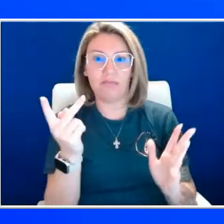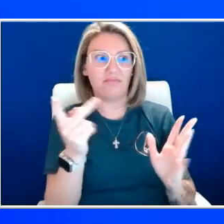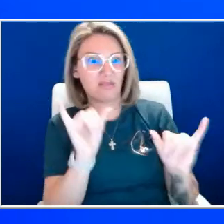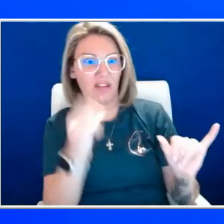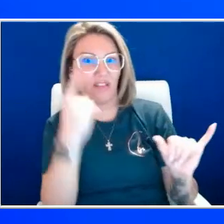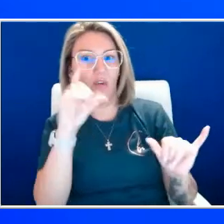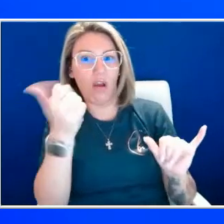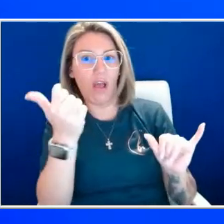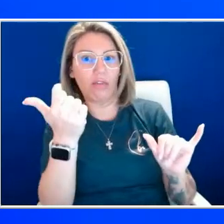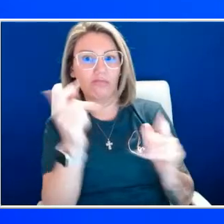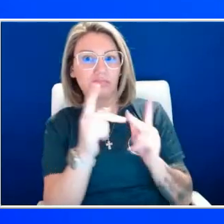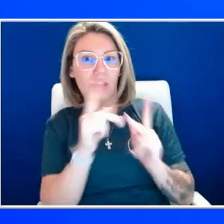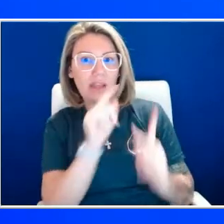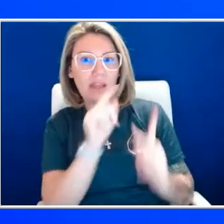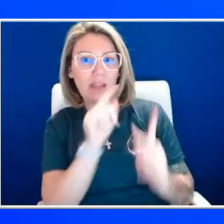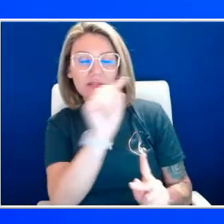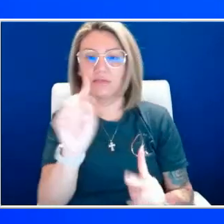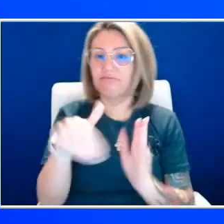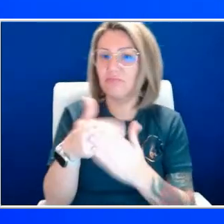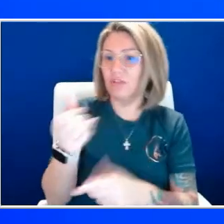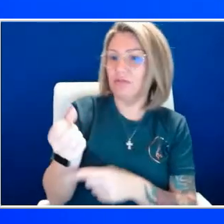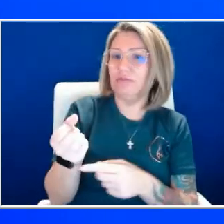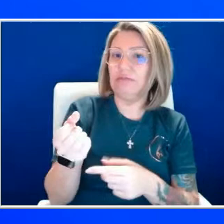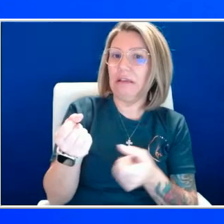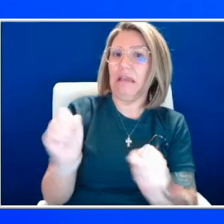all the efforts we put into getting patients on the list,